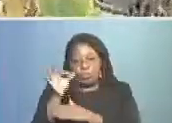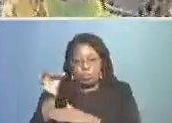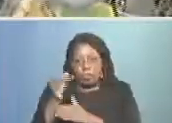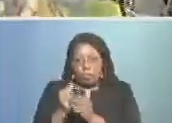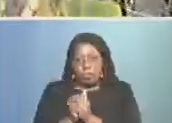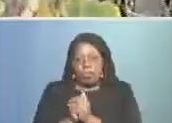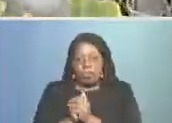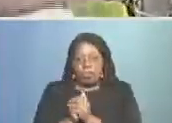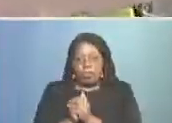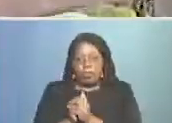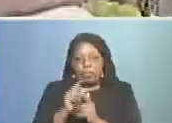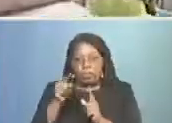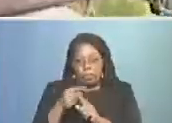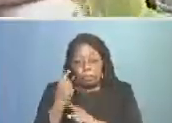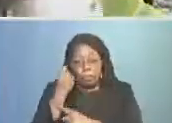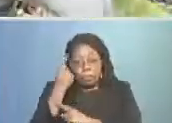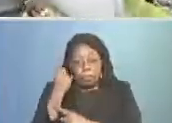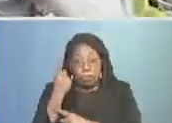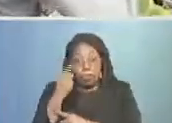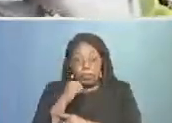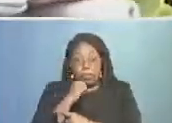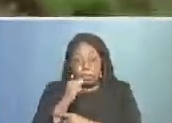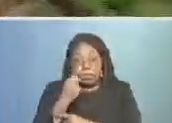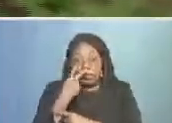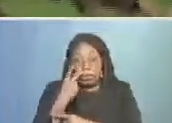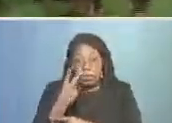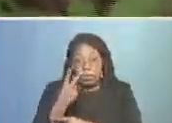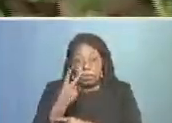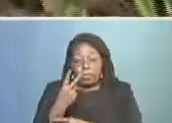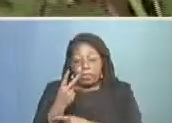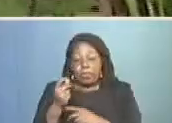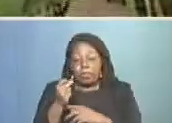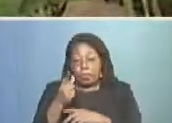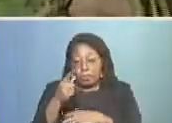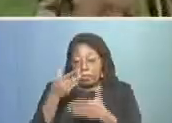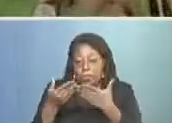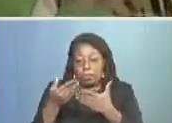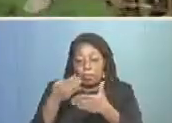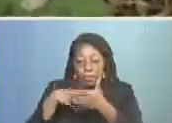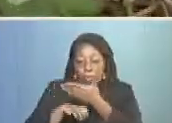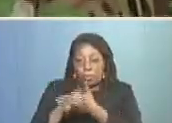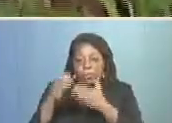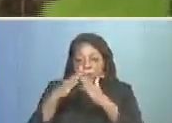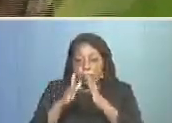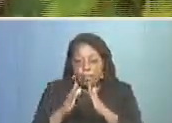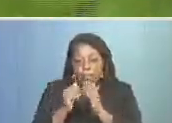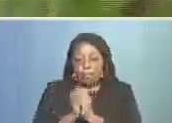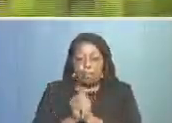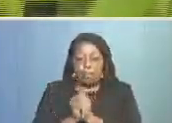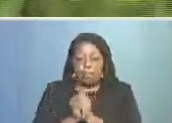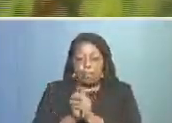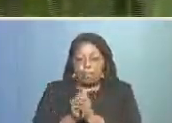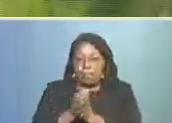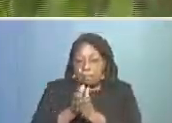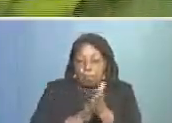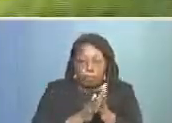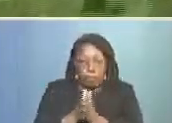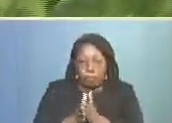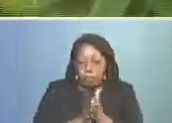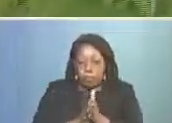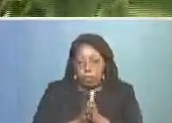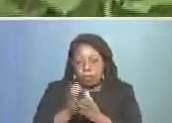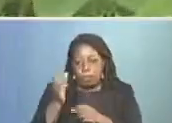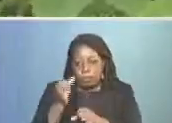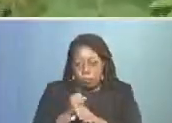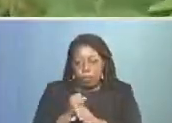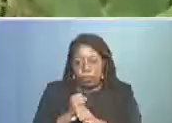door closed, because when we wake up one morning, we can meet the pumpkins in the house. Not only are the Fergusons looking forward to the pumpkin harvest, but their